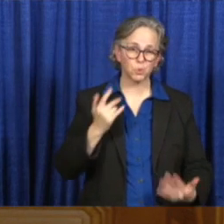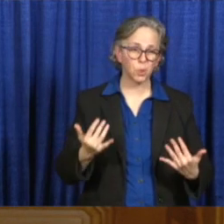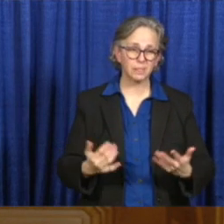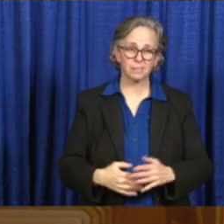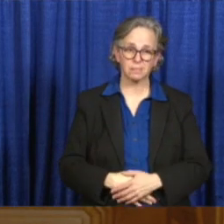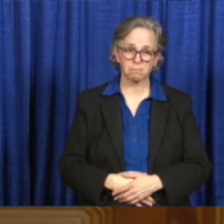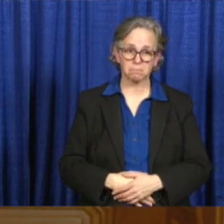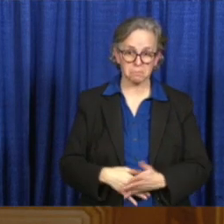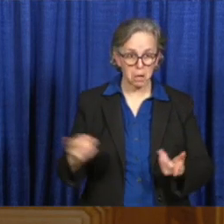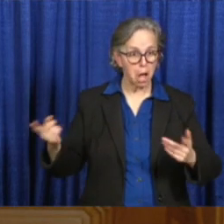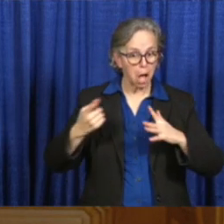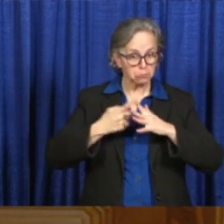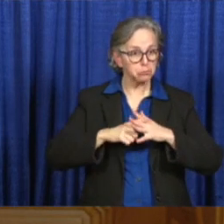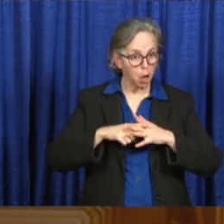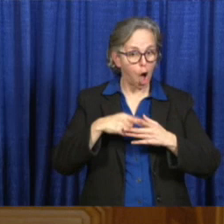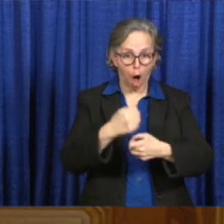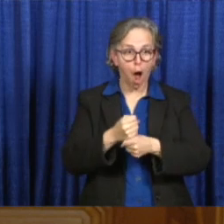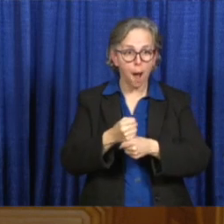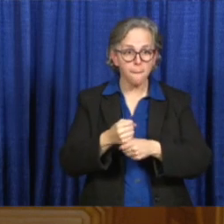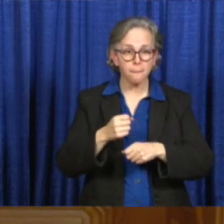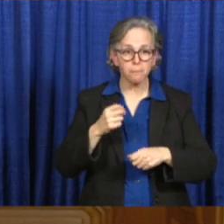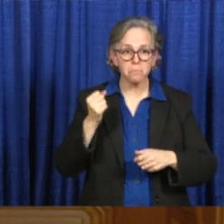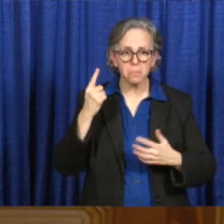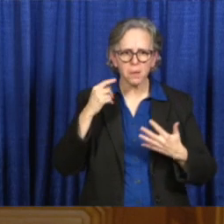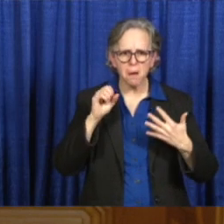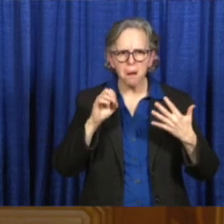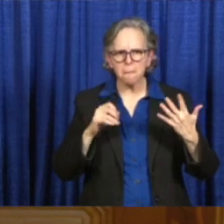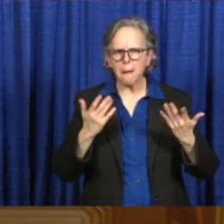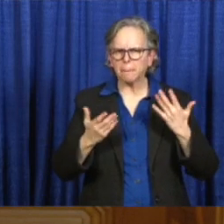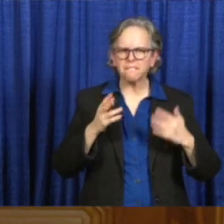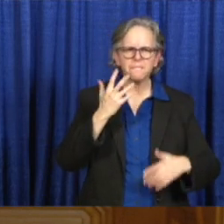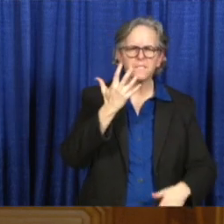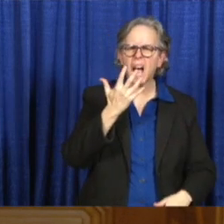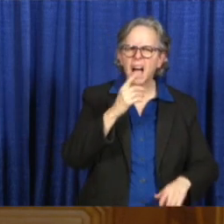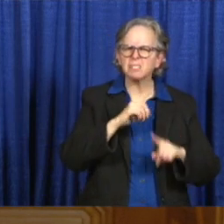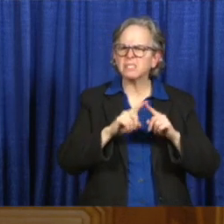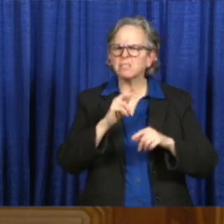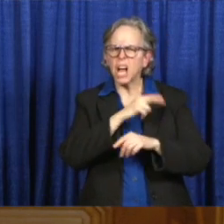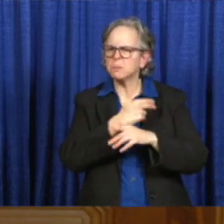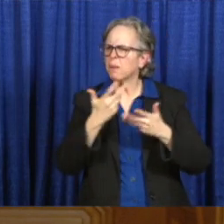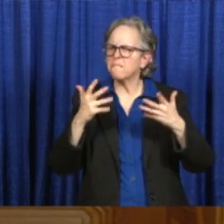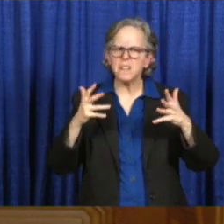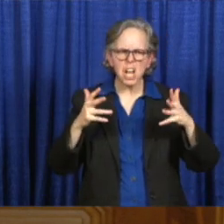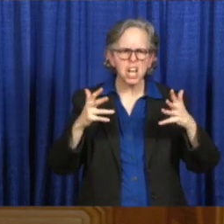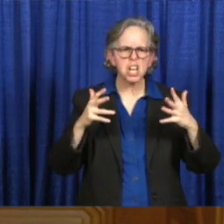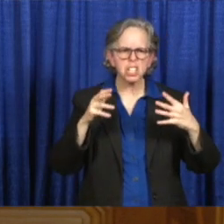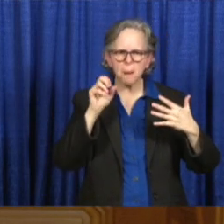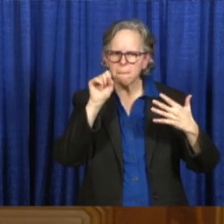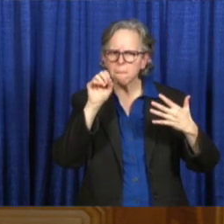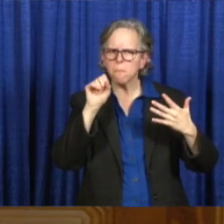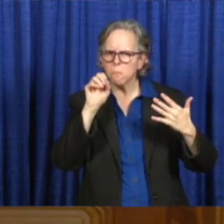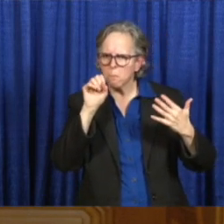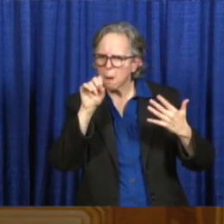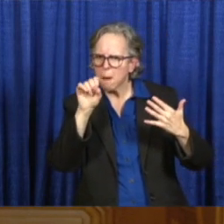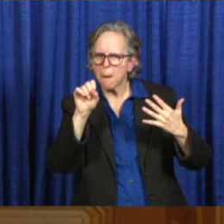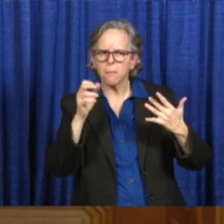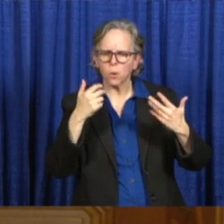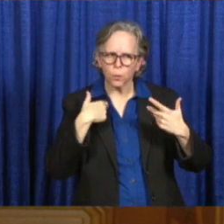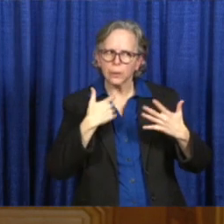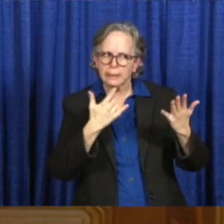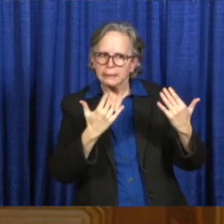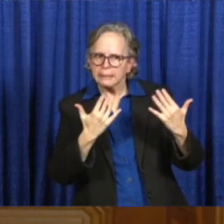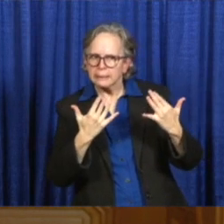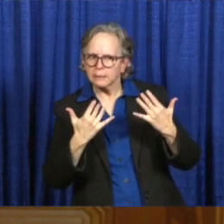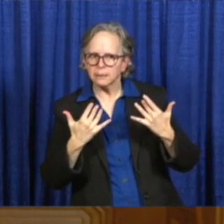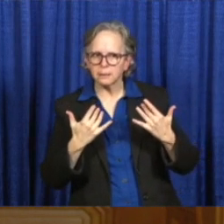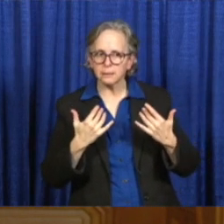to come. They listed 5 or 6 hospitals that they already were in line to start sending to. But until we